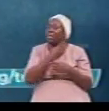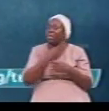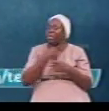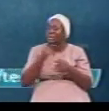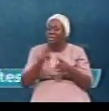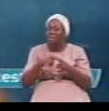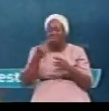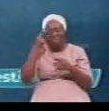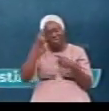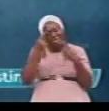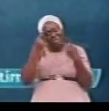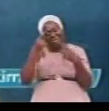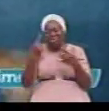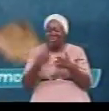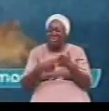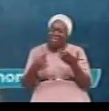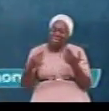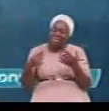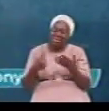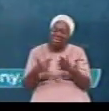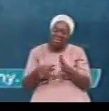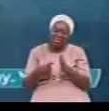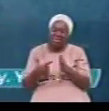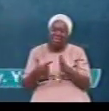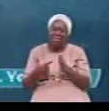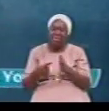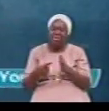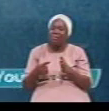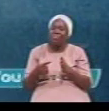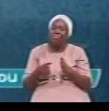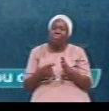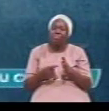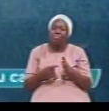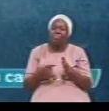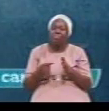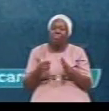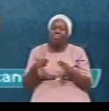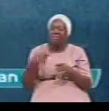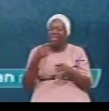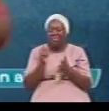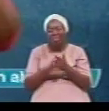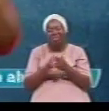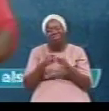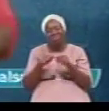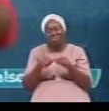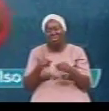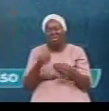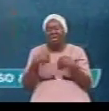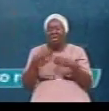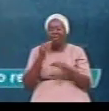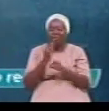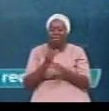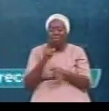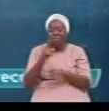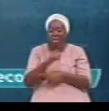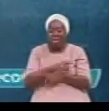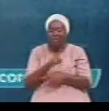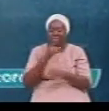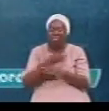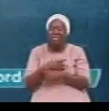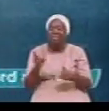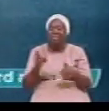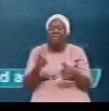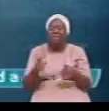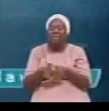was just wondering, what's this? I told my husband, he told me, just have faith in God. One day you'll be delivered. Hallelujah. So when